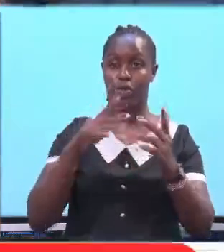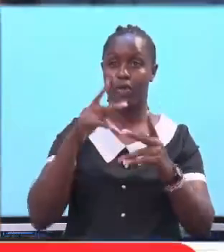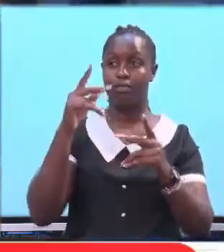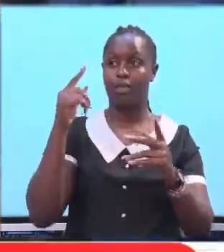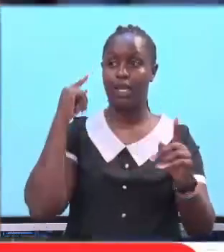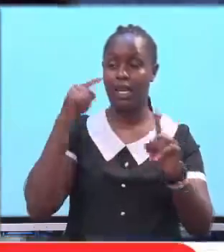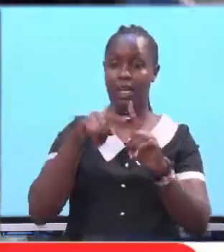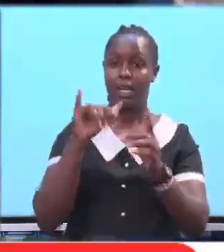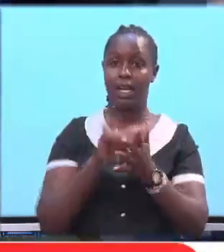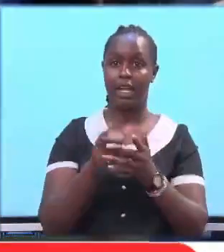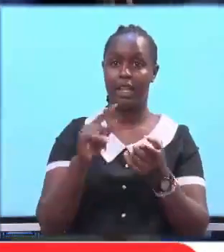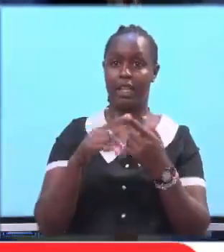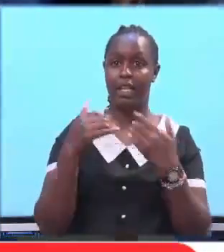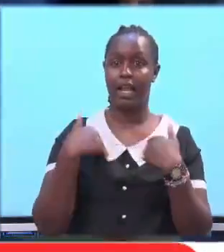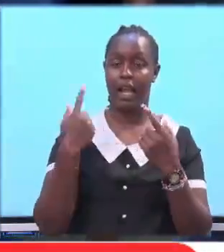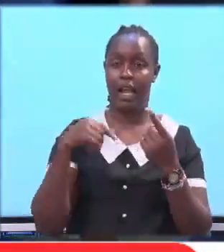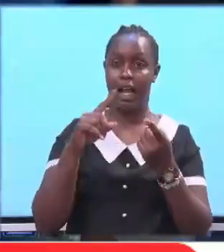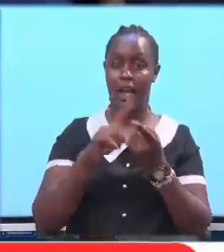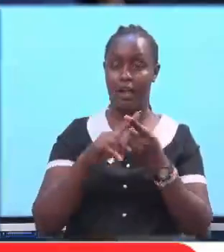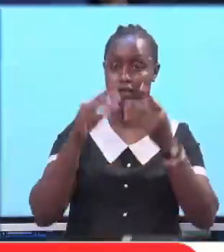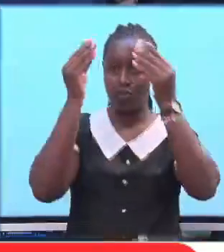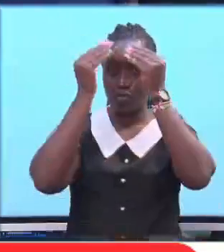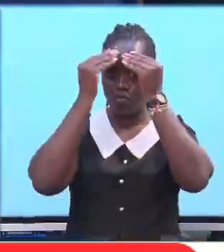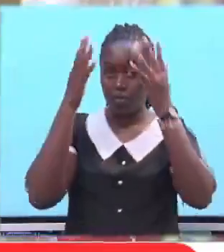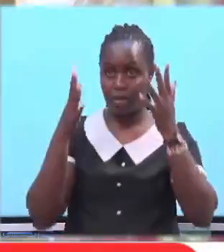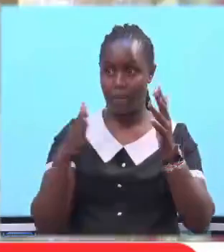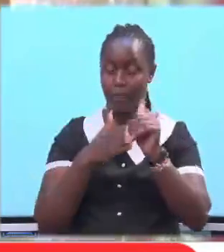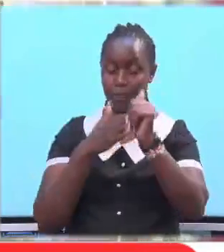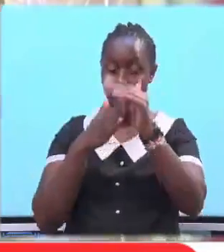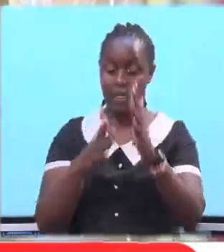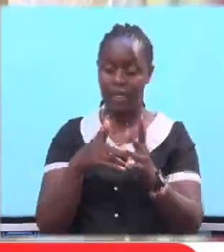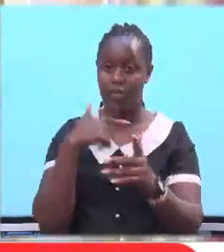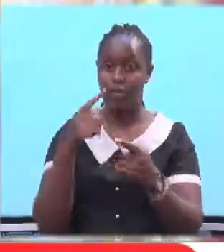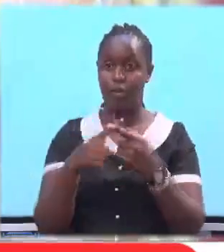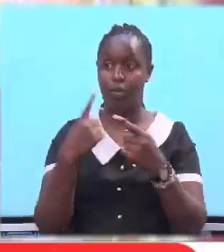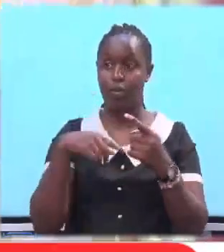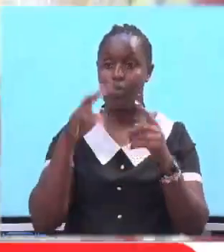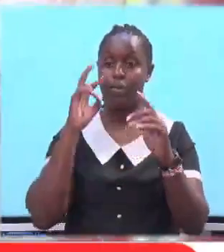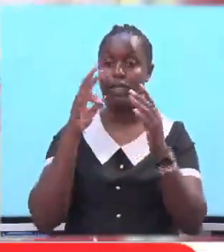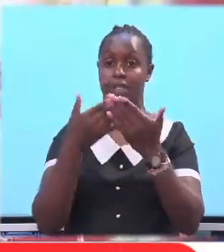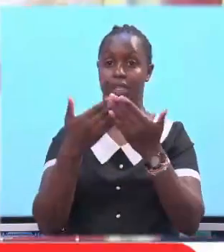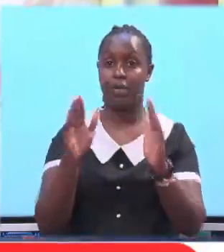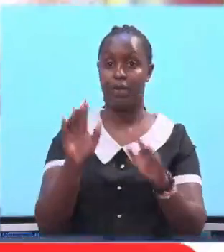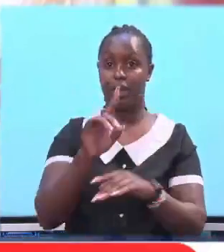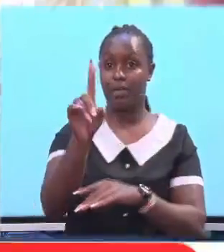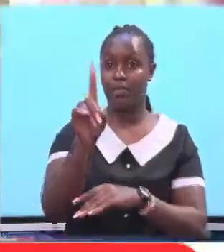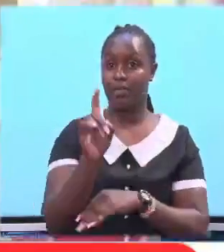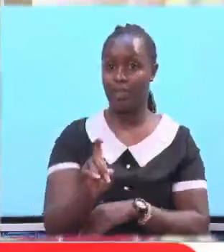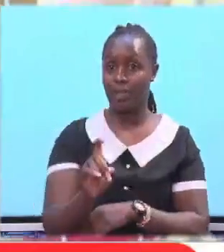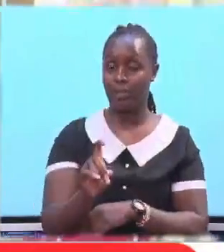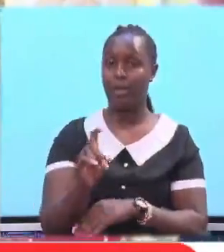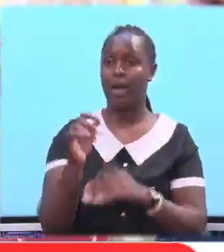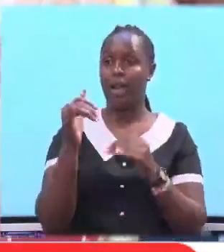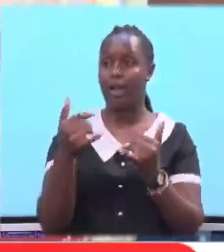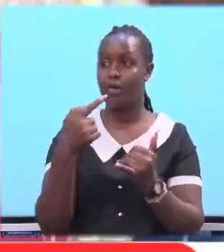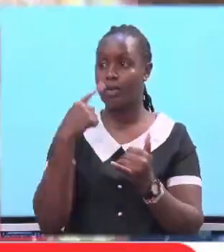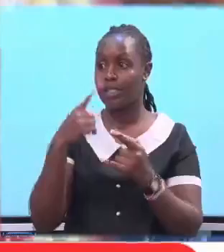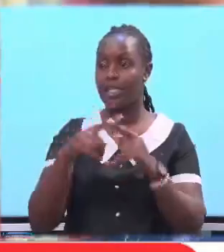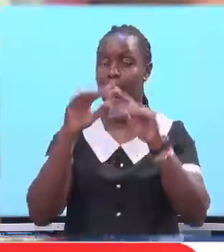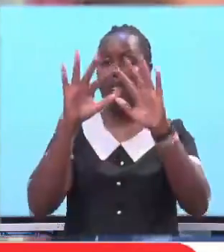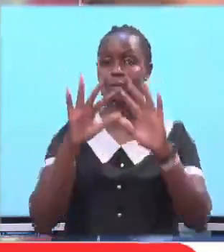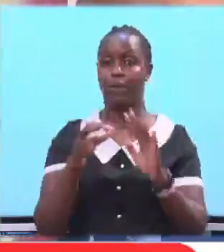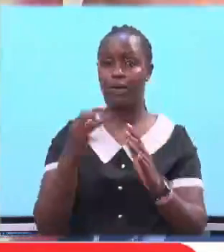identify specific competencies in learners. Leaders who witnessed the opening of the exam consignment stressing the importance